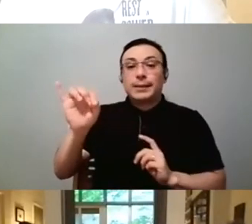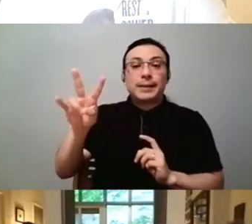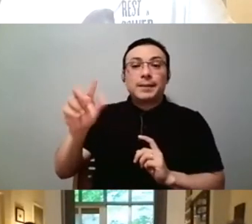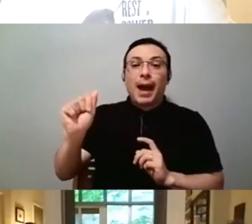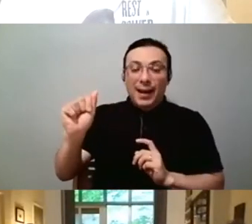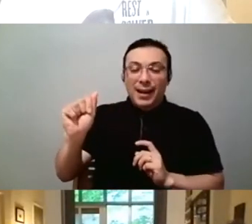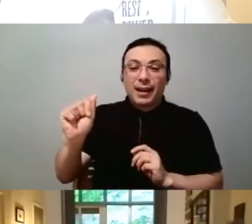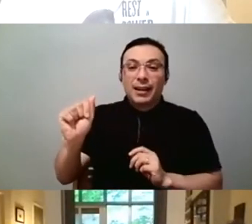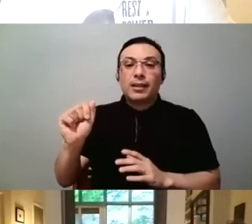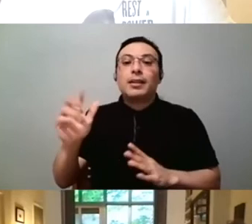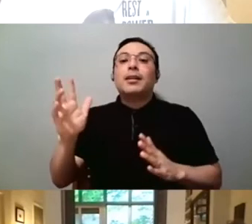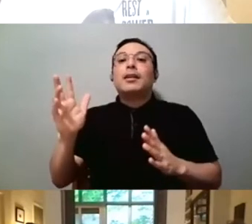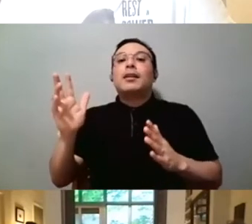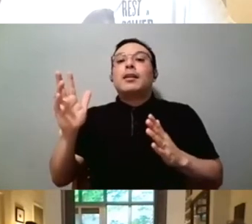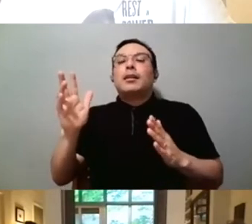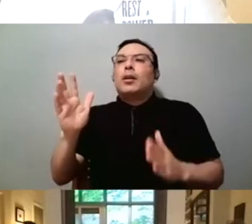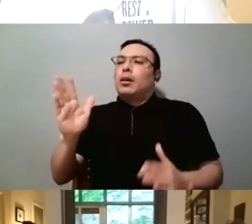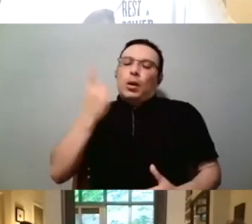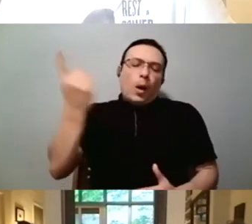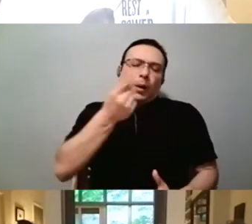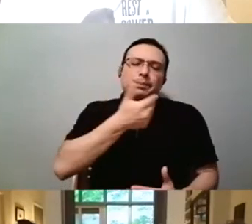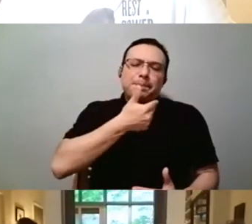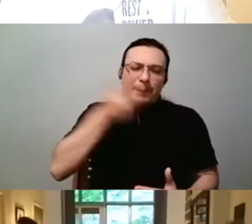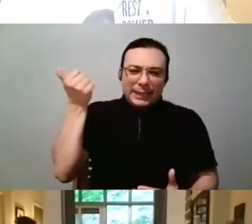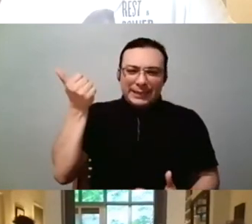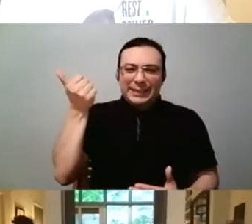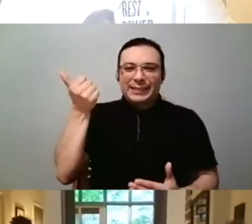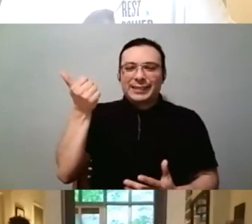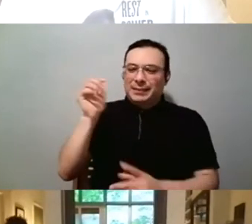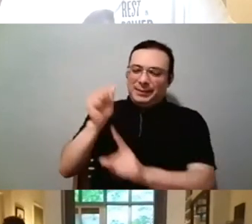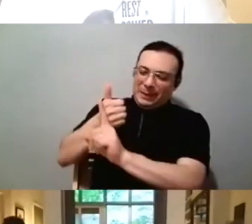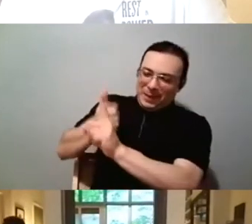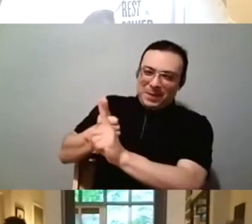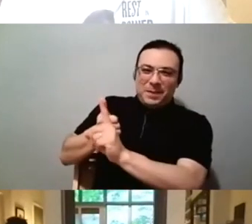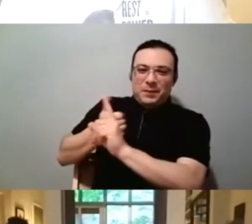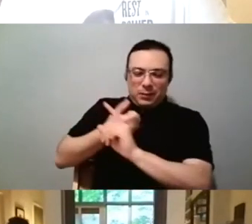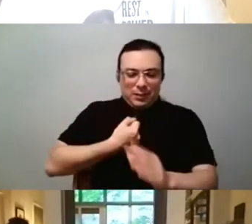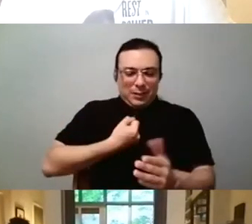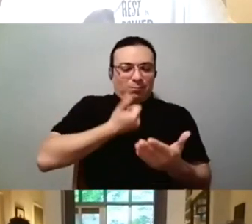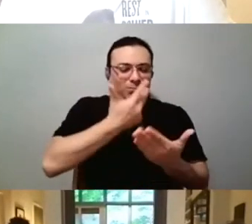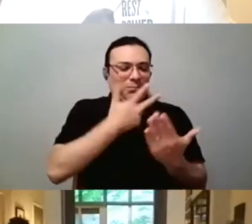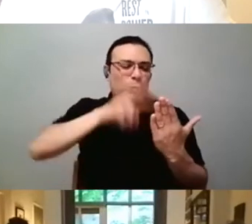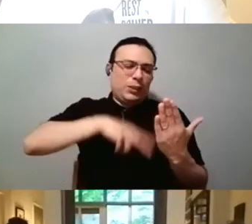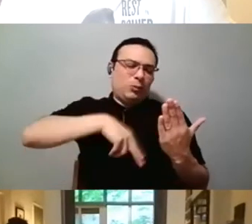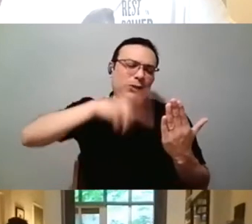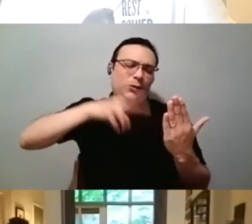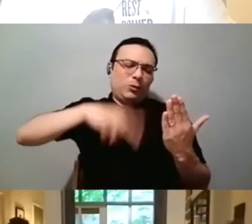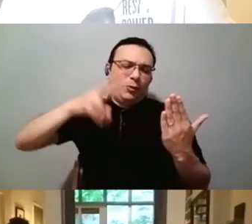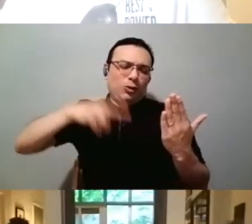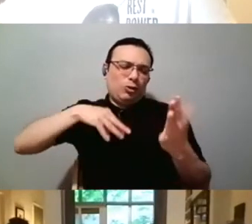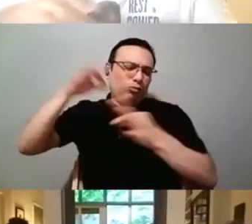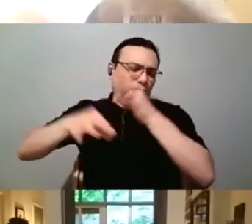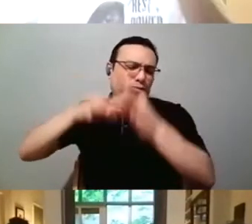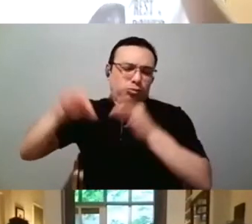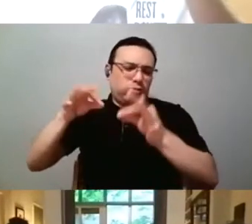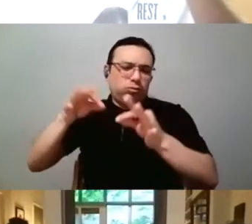delivered by Pamela to the extent that zoom can be in person. Heather I can just